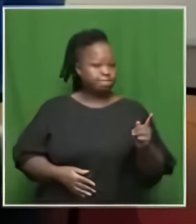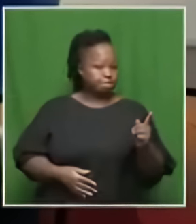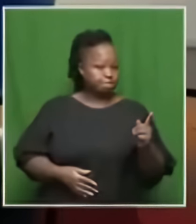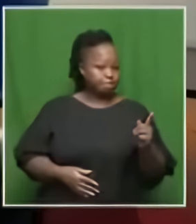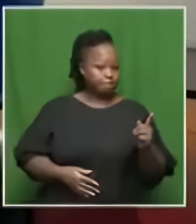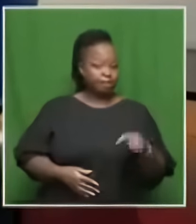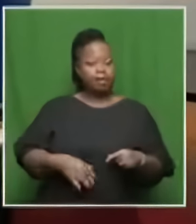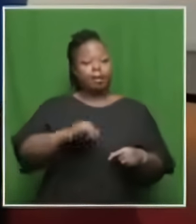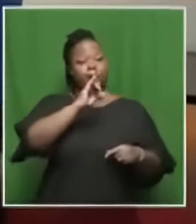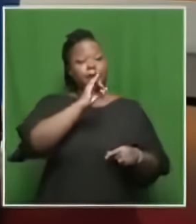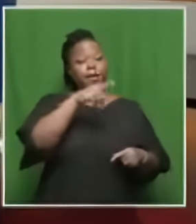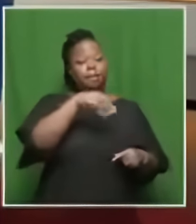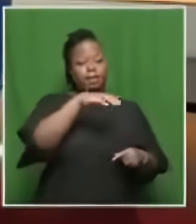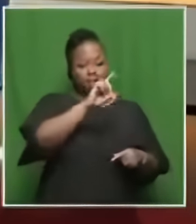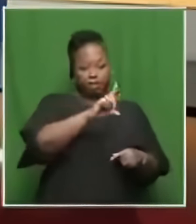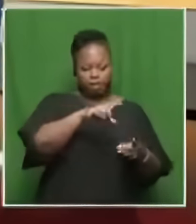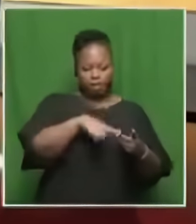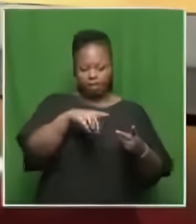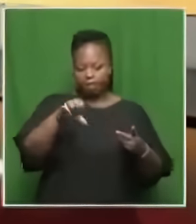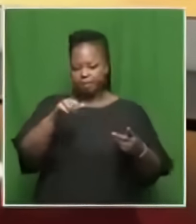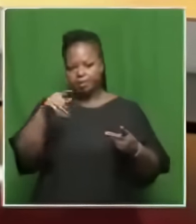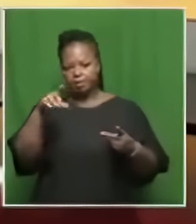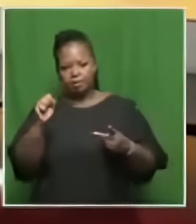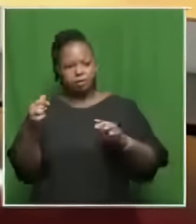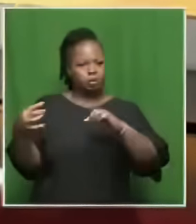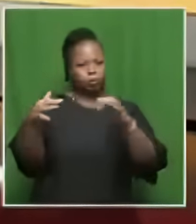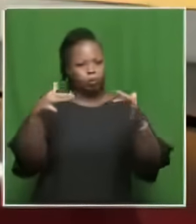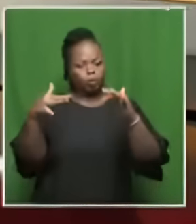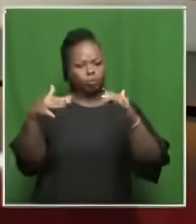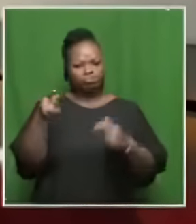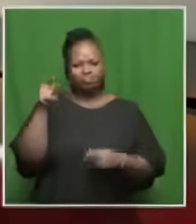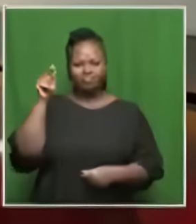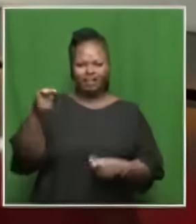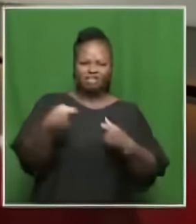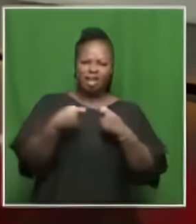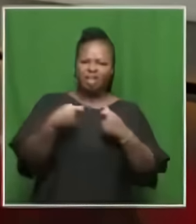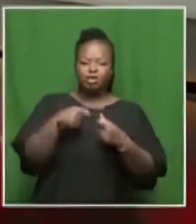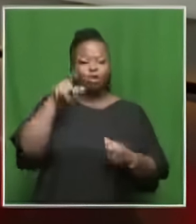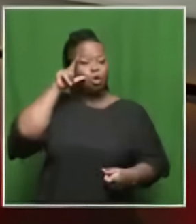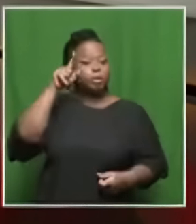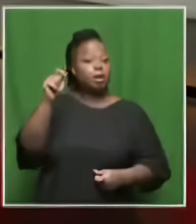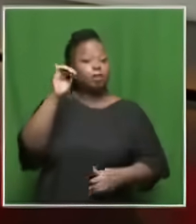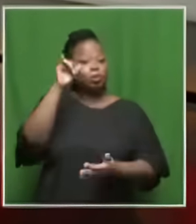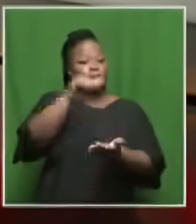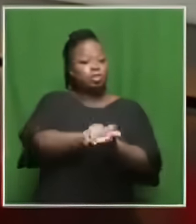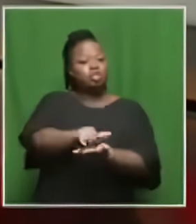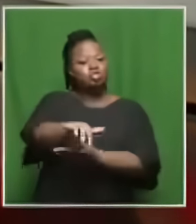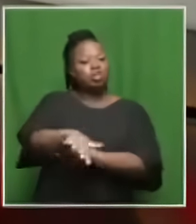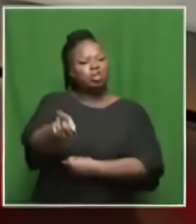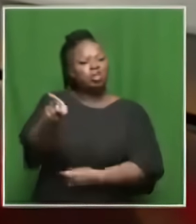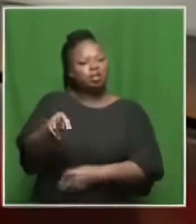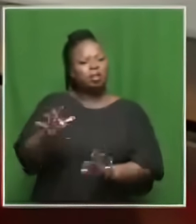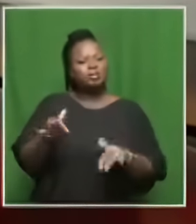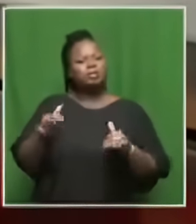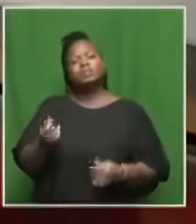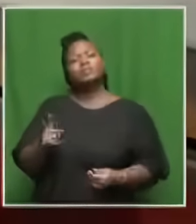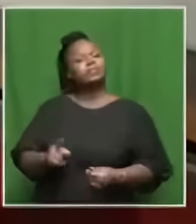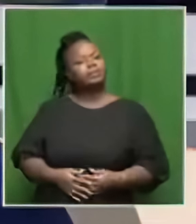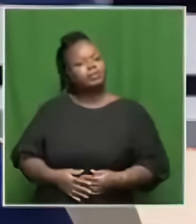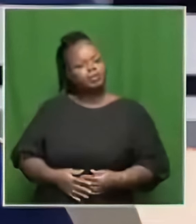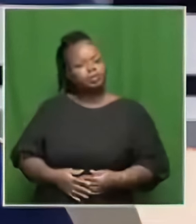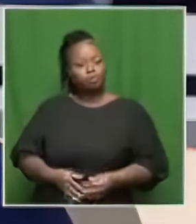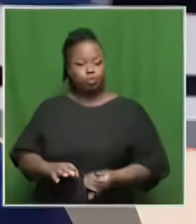between IPID and SAPS at OR Tambo International, what has Parliament done in terms